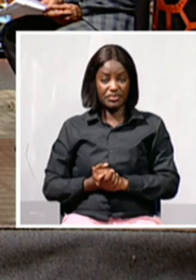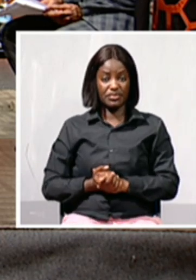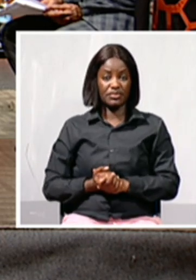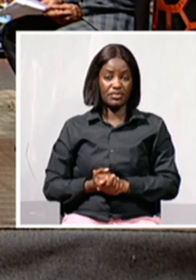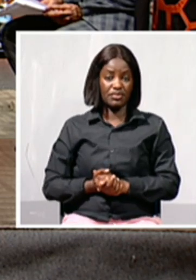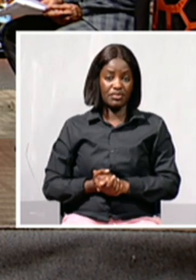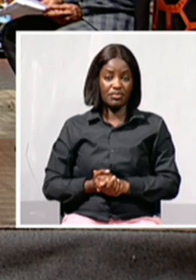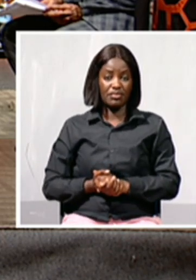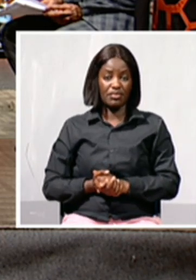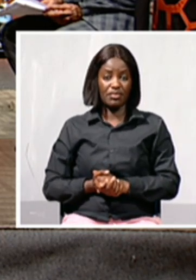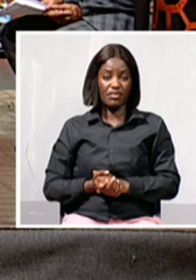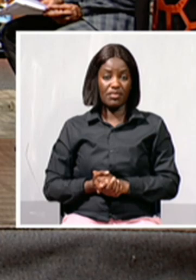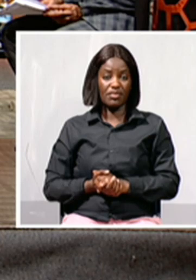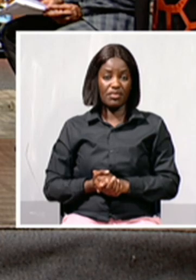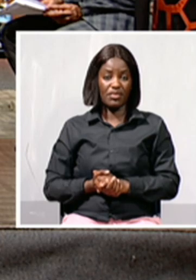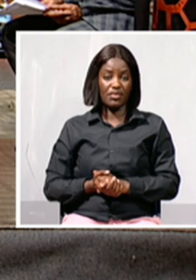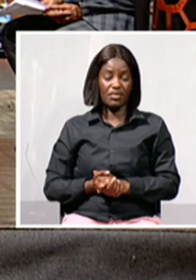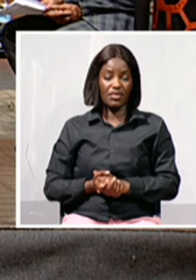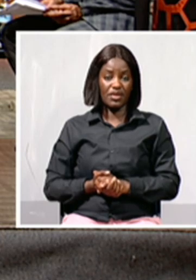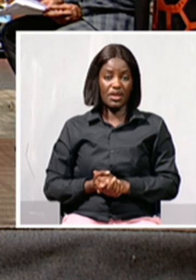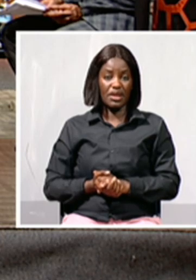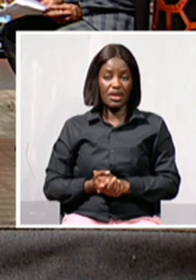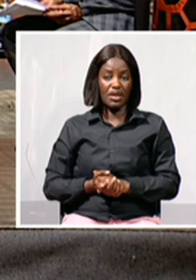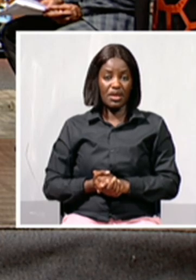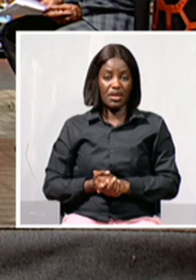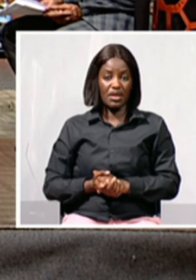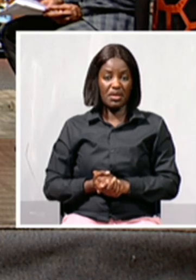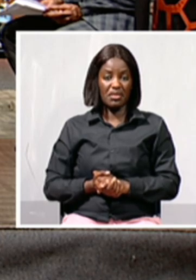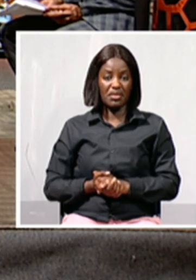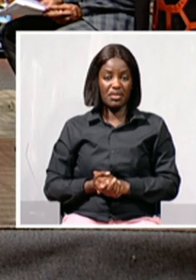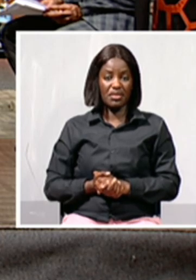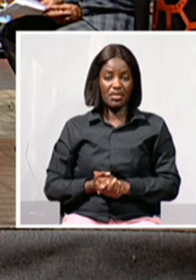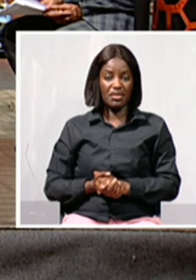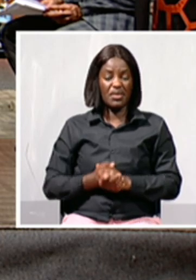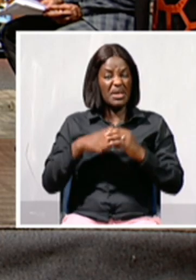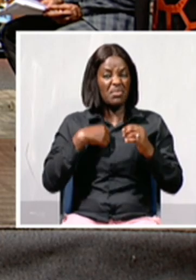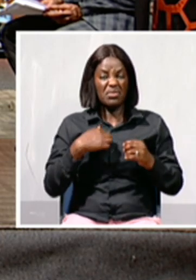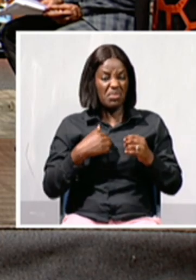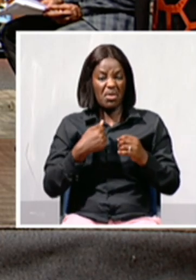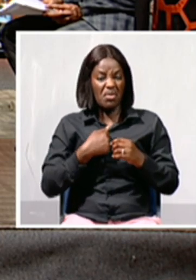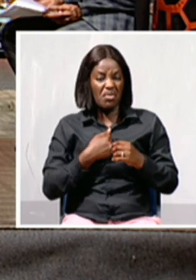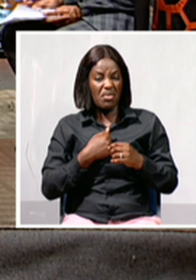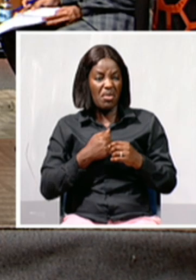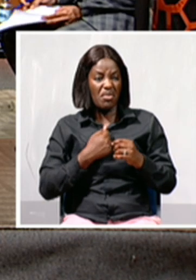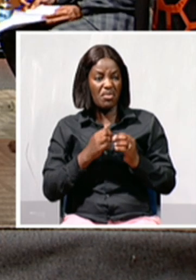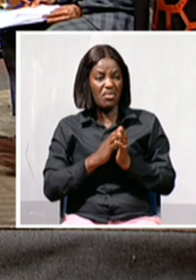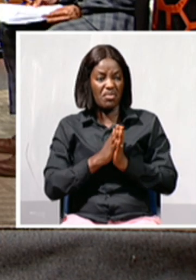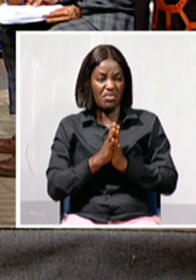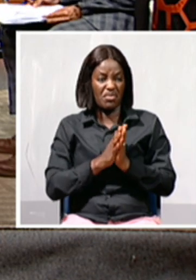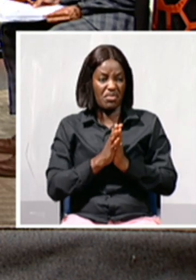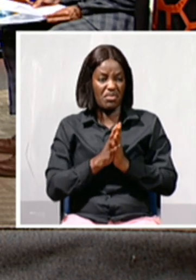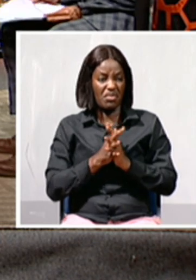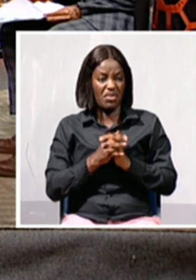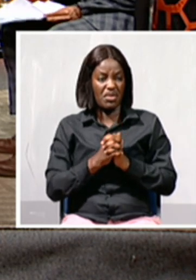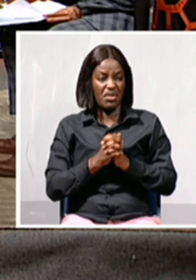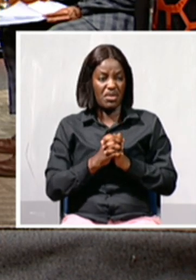Since it was not really that time an interest of taking ECN. You didn't to submit court it to the